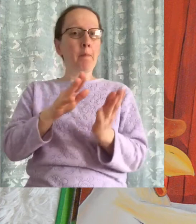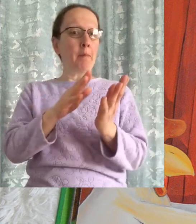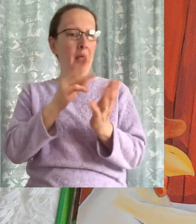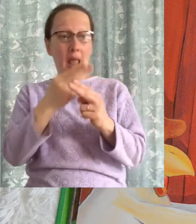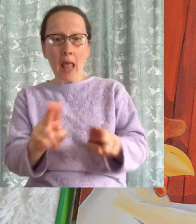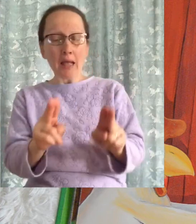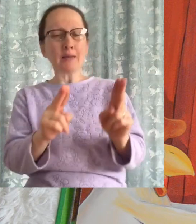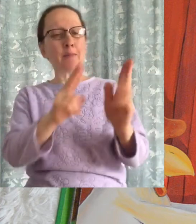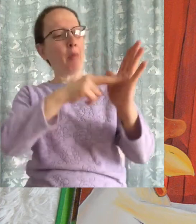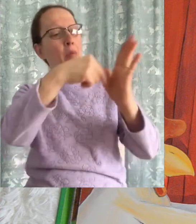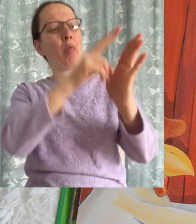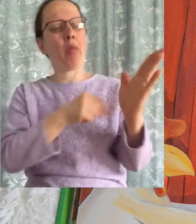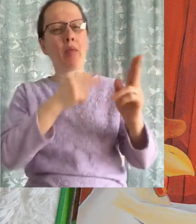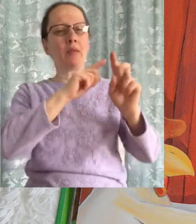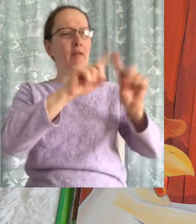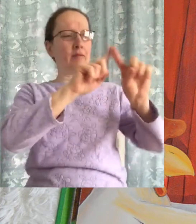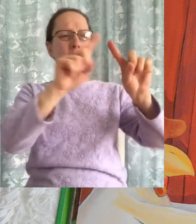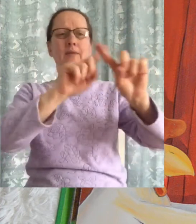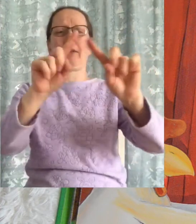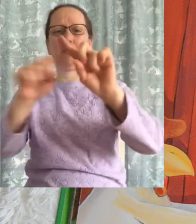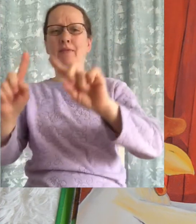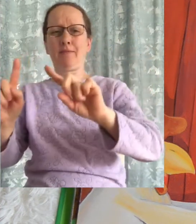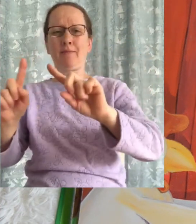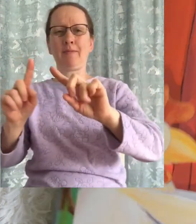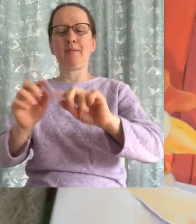egg with a different design.